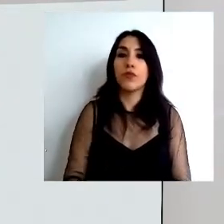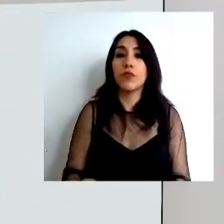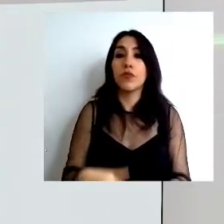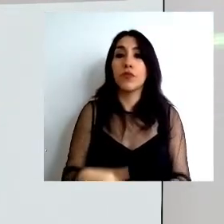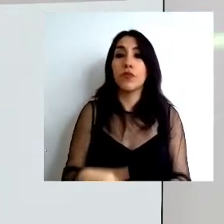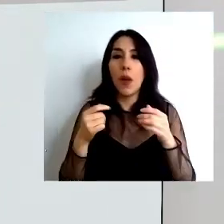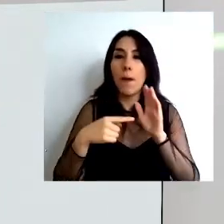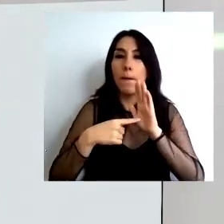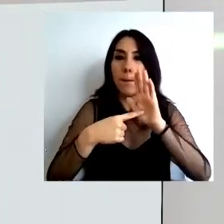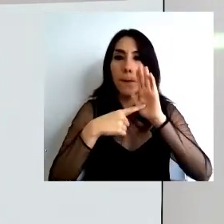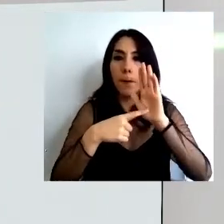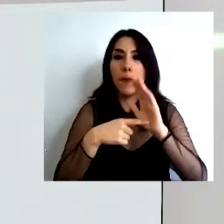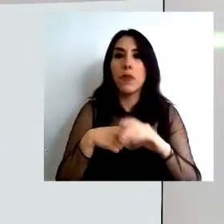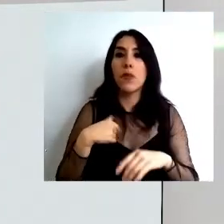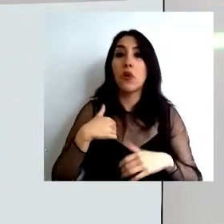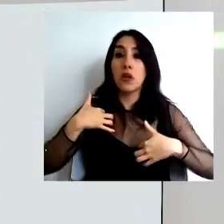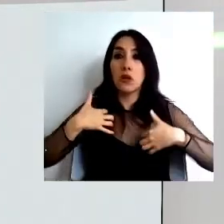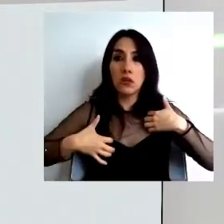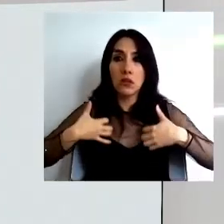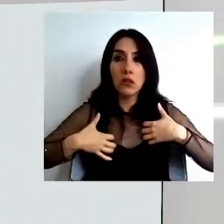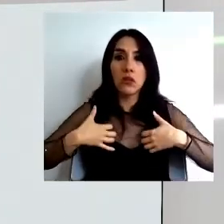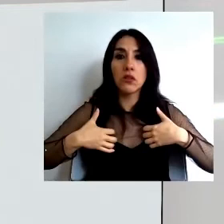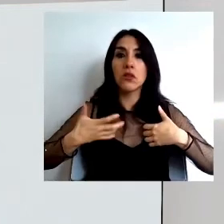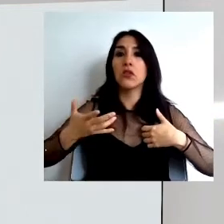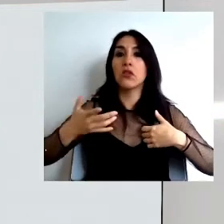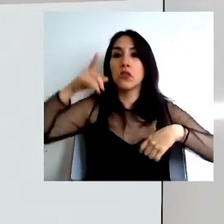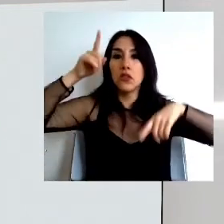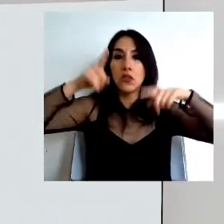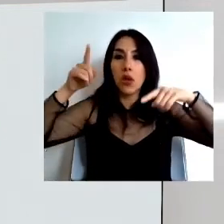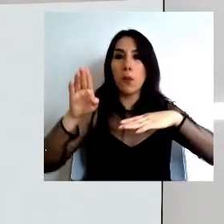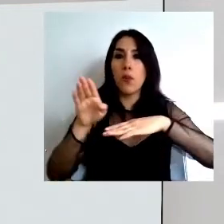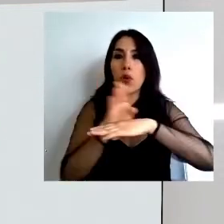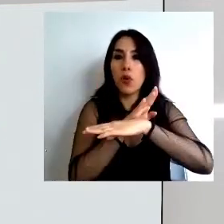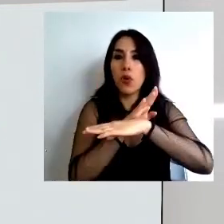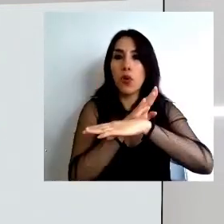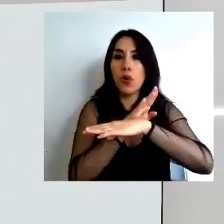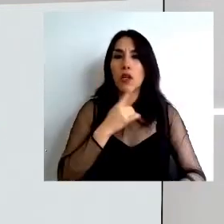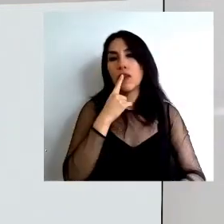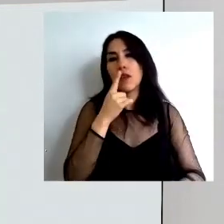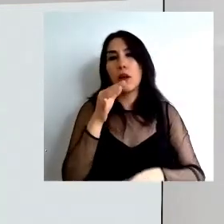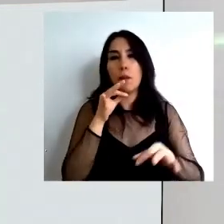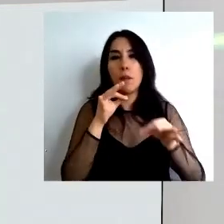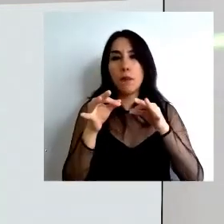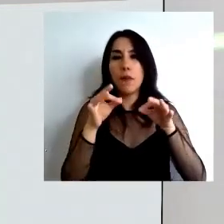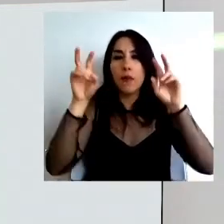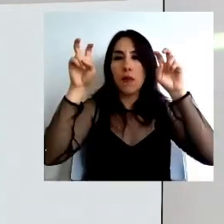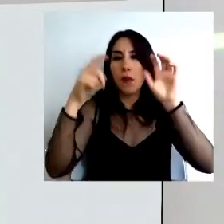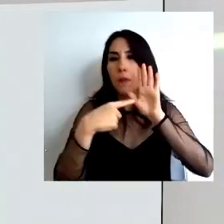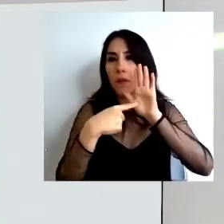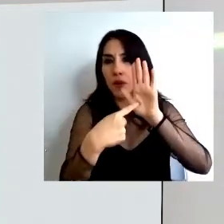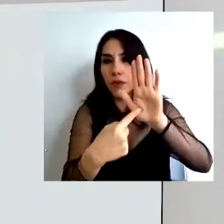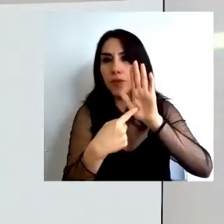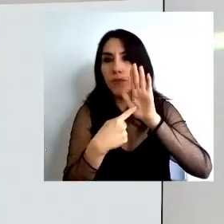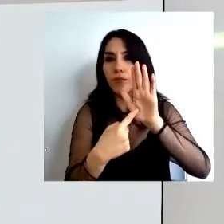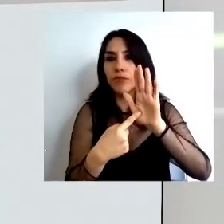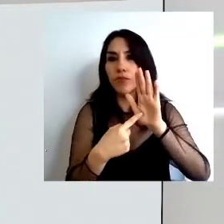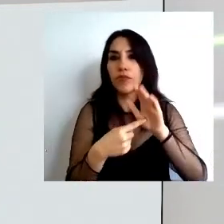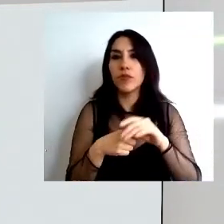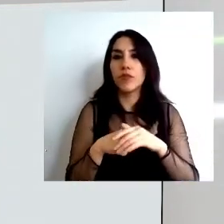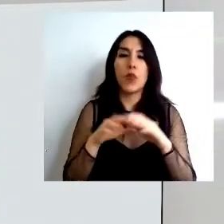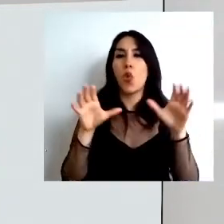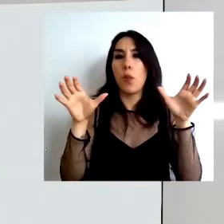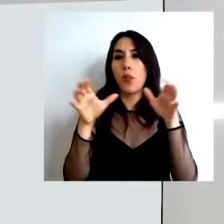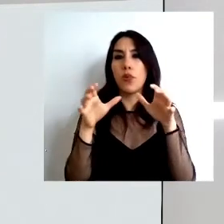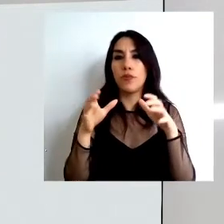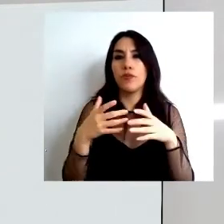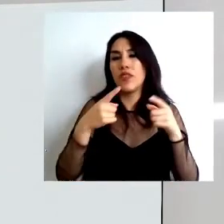and management system with all their partner organizations. But of course, your actionability,